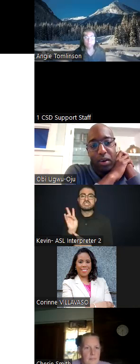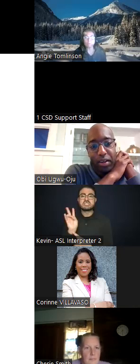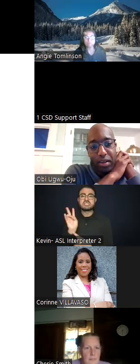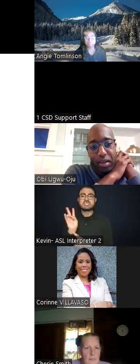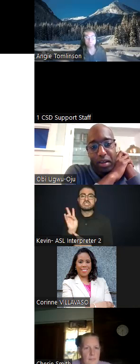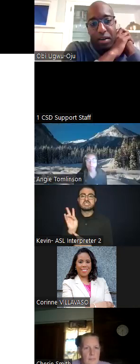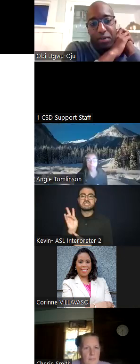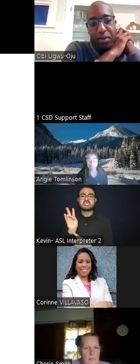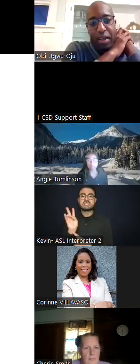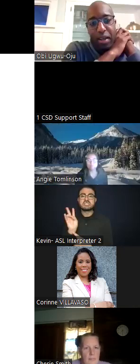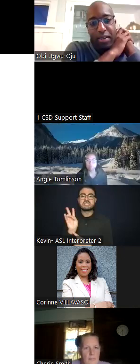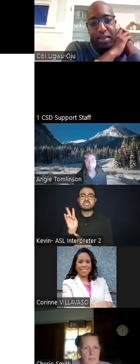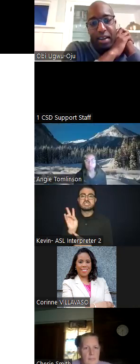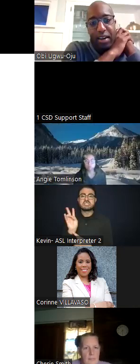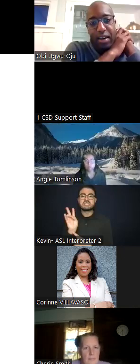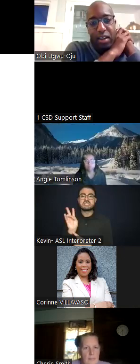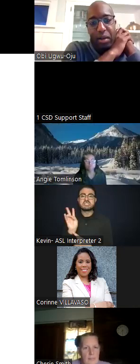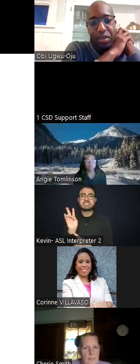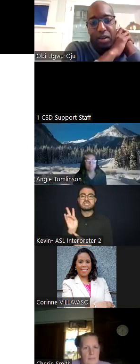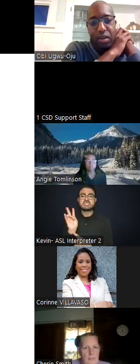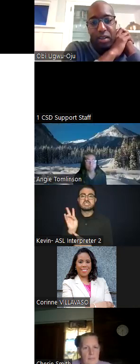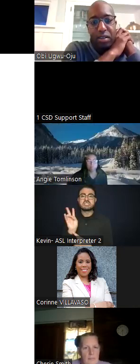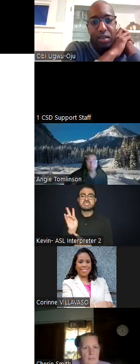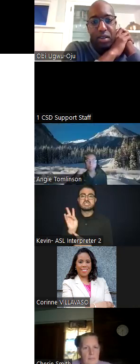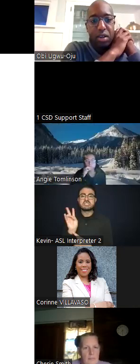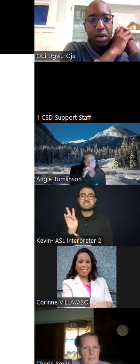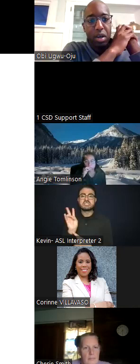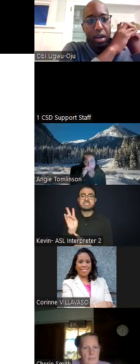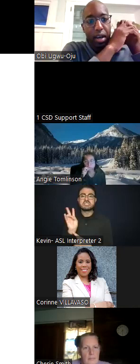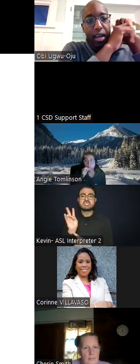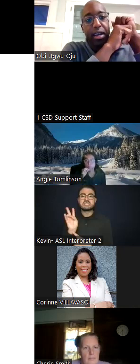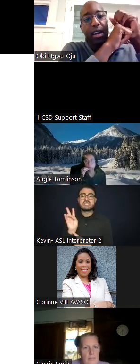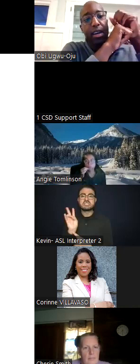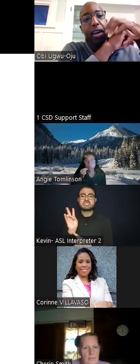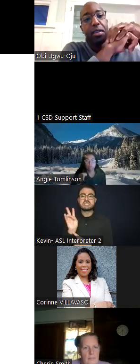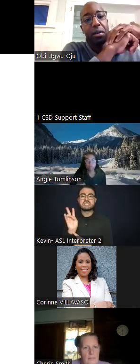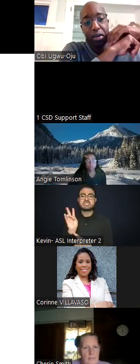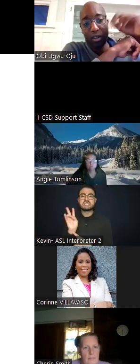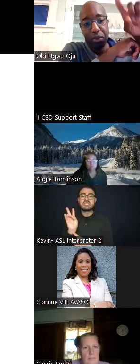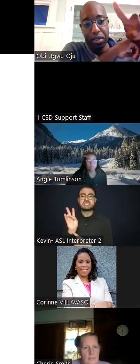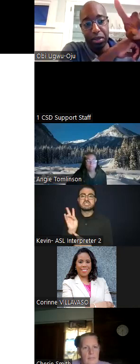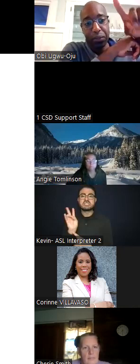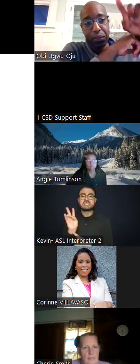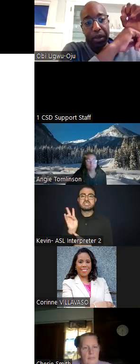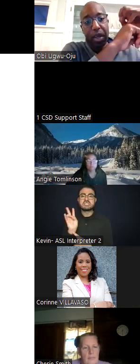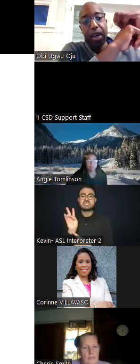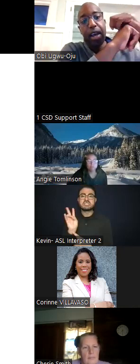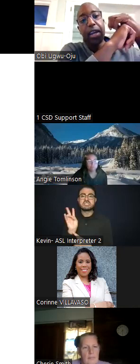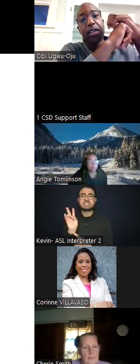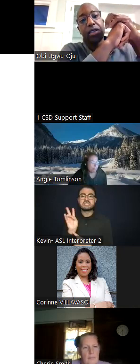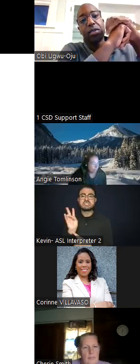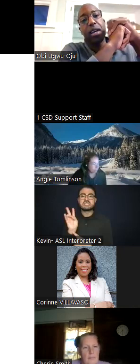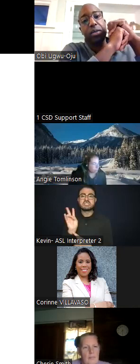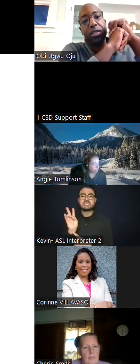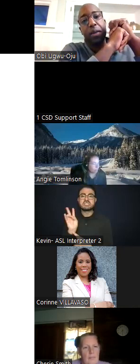Portland, Oregon, for meetings and other public services. In subpoint two,